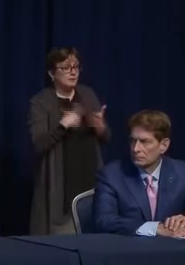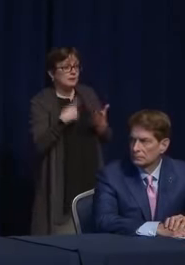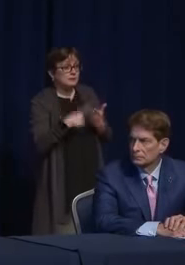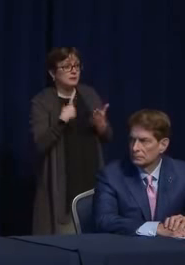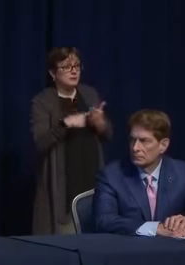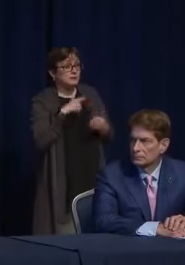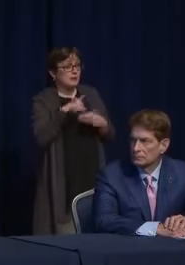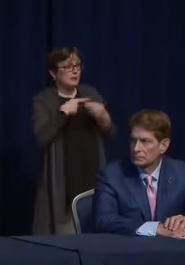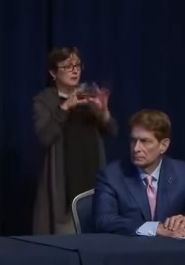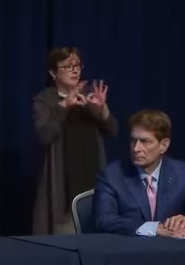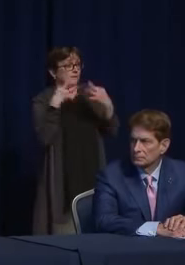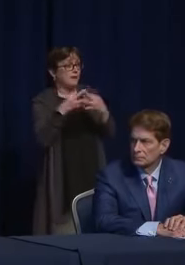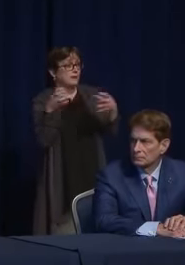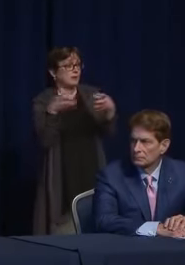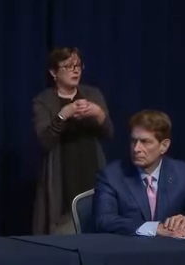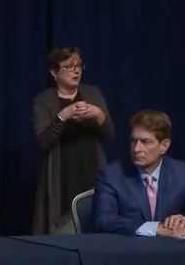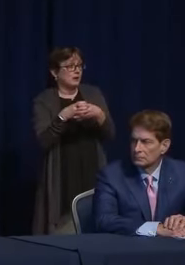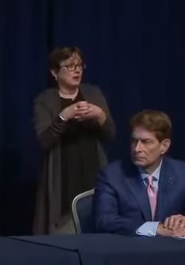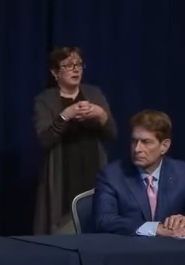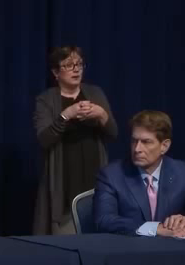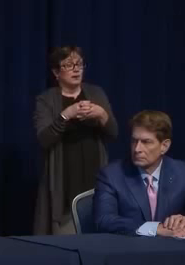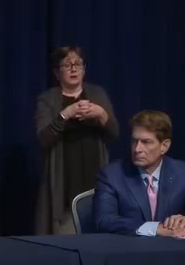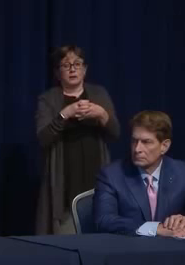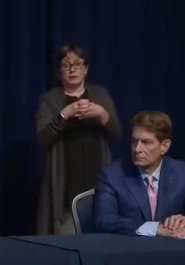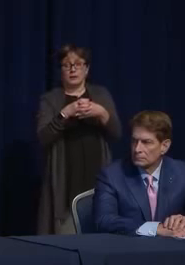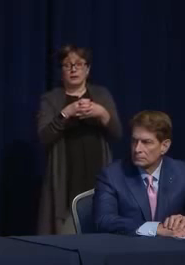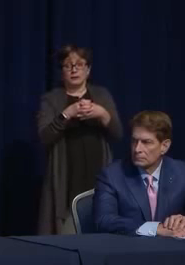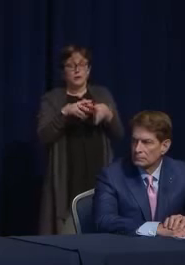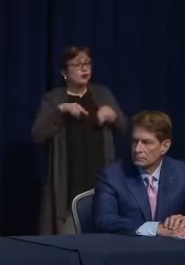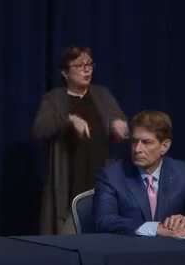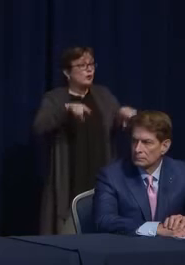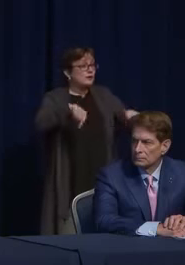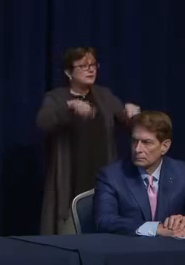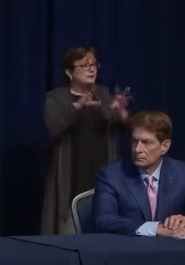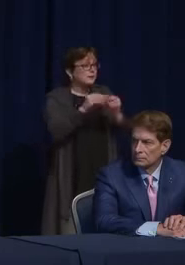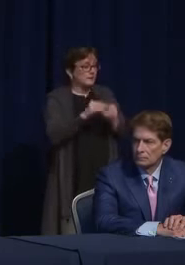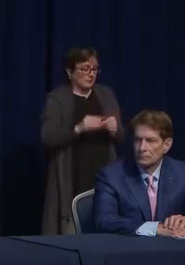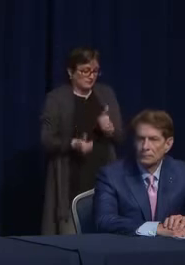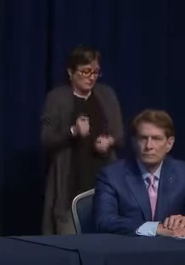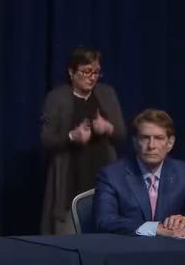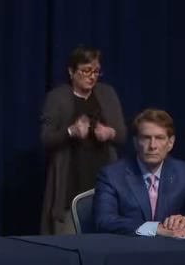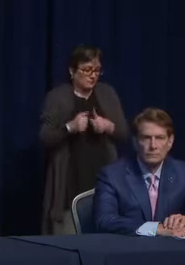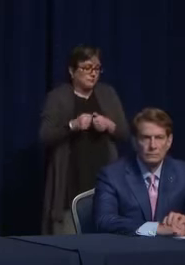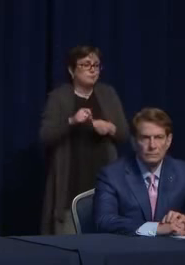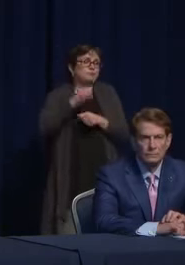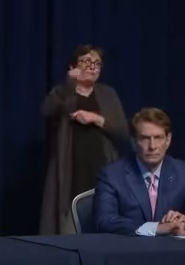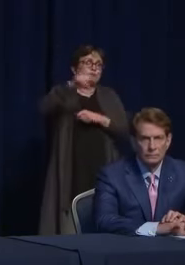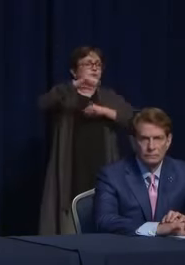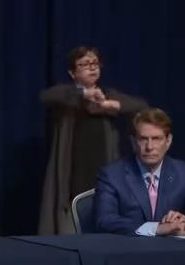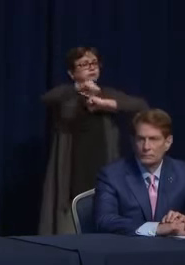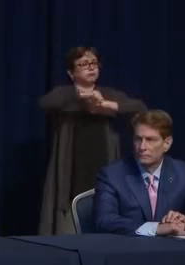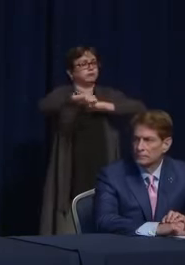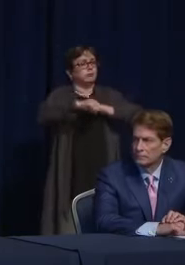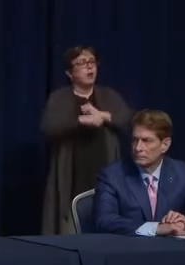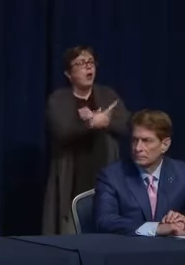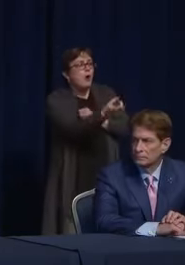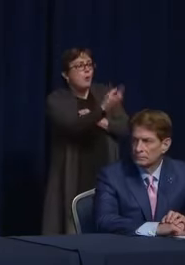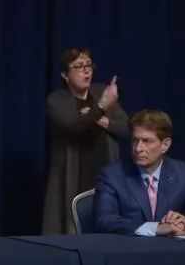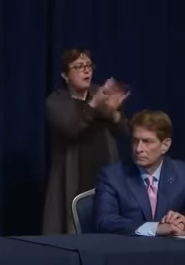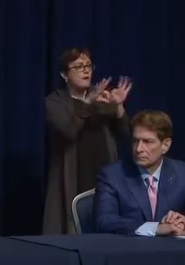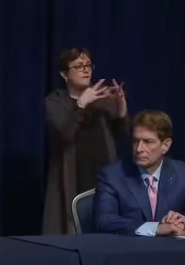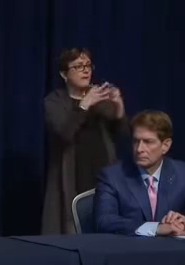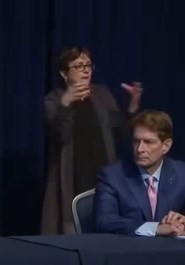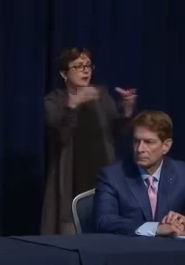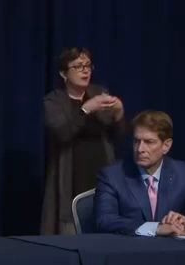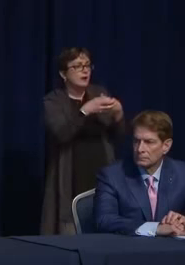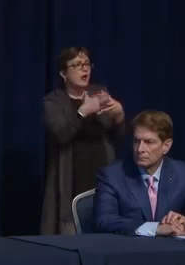put a post out while we're in this meeting, I think, in this presser, that there were 3 members of a family, and God rest their